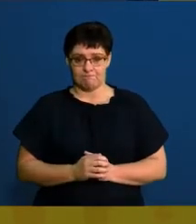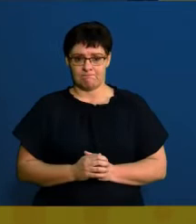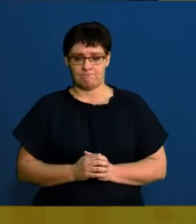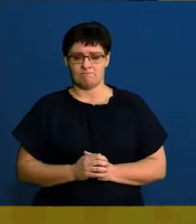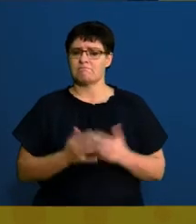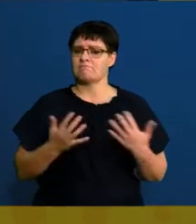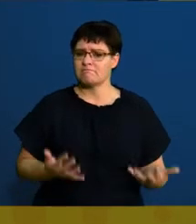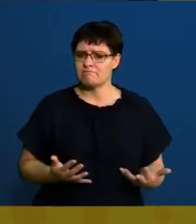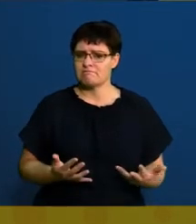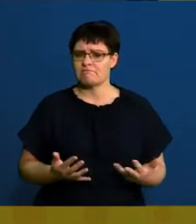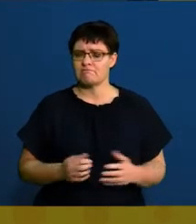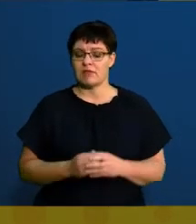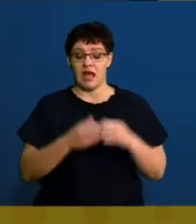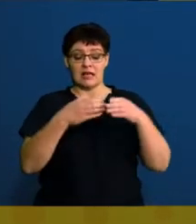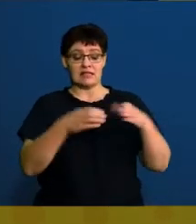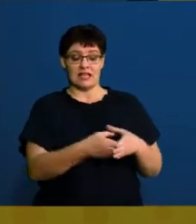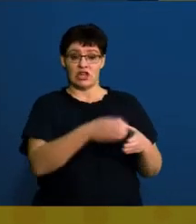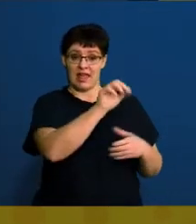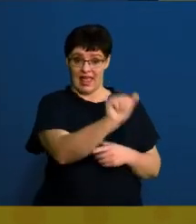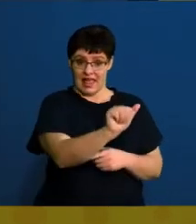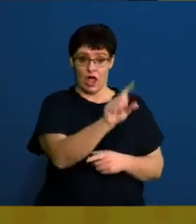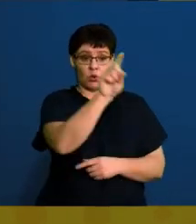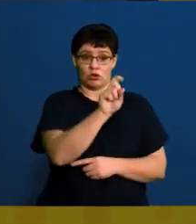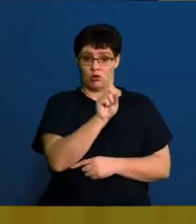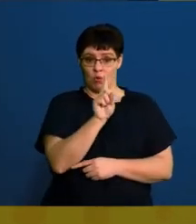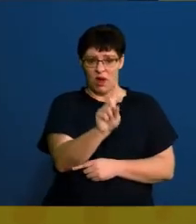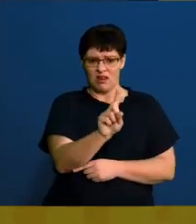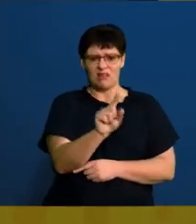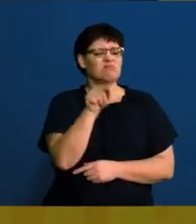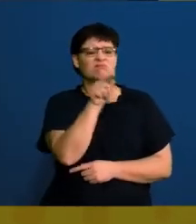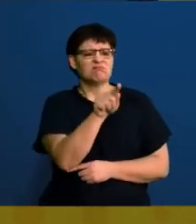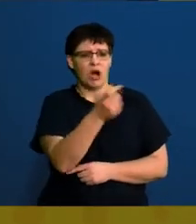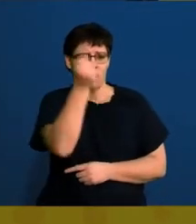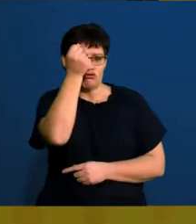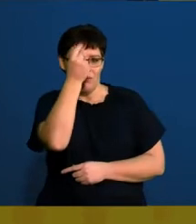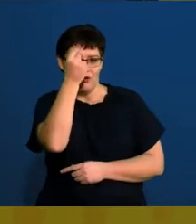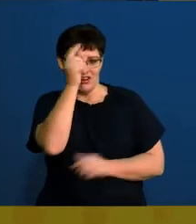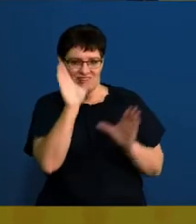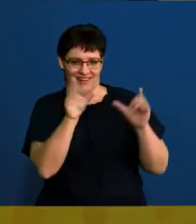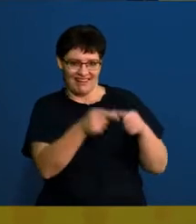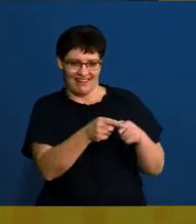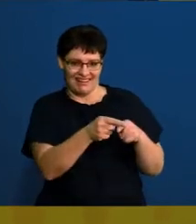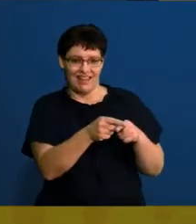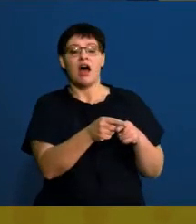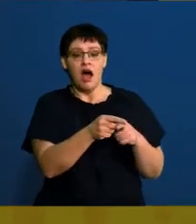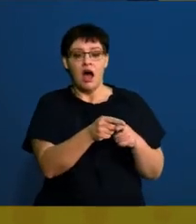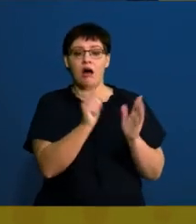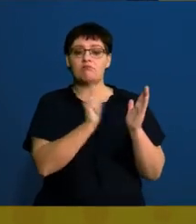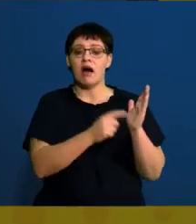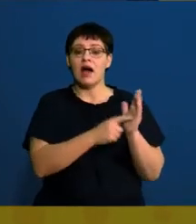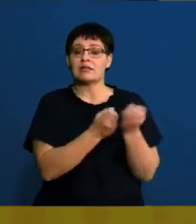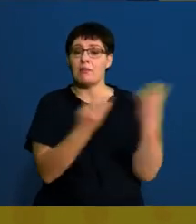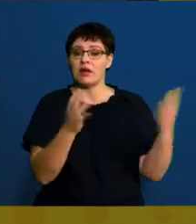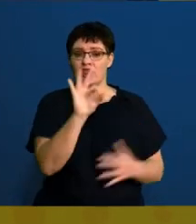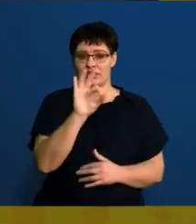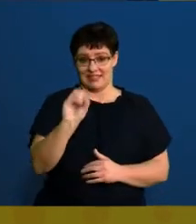Okay, so section A, question 1, is the comprehension section, which is allocated 30 marks. In